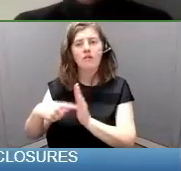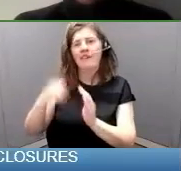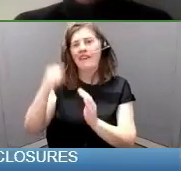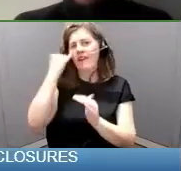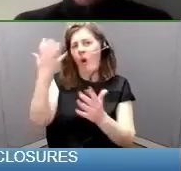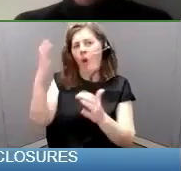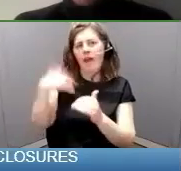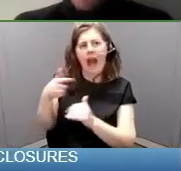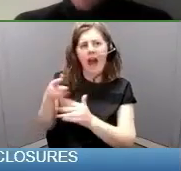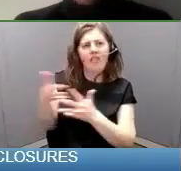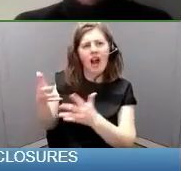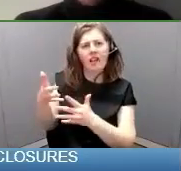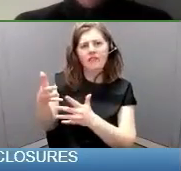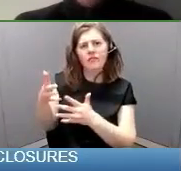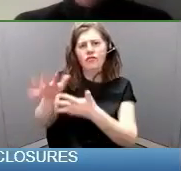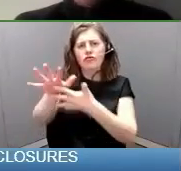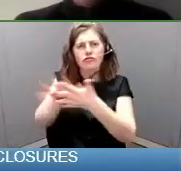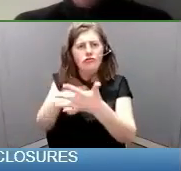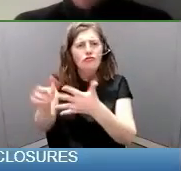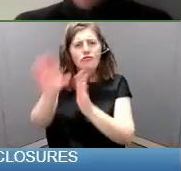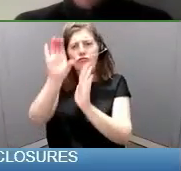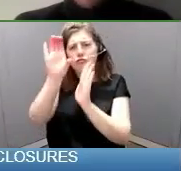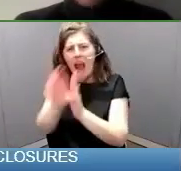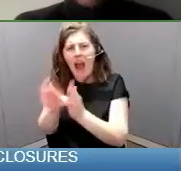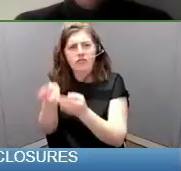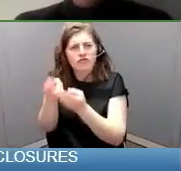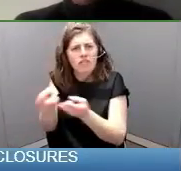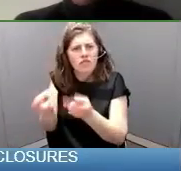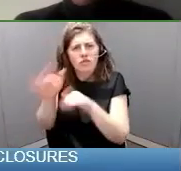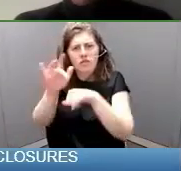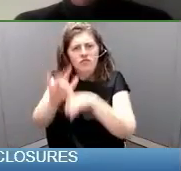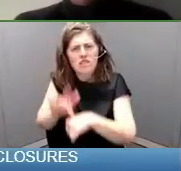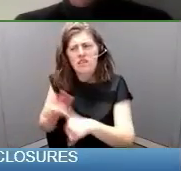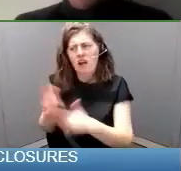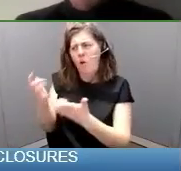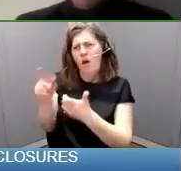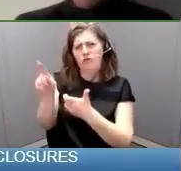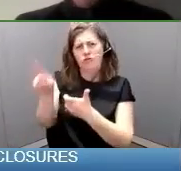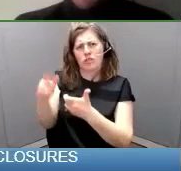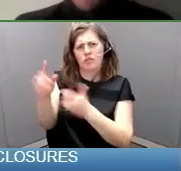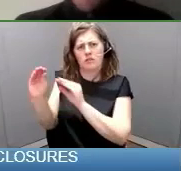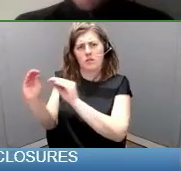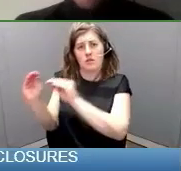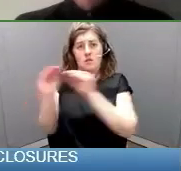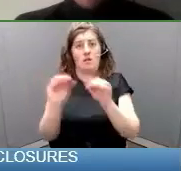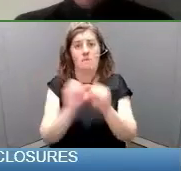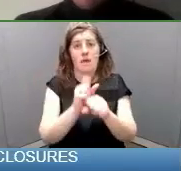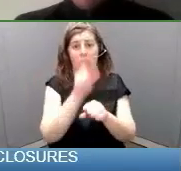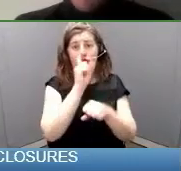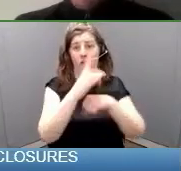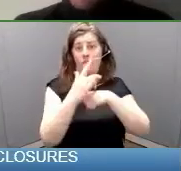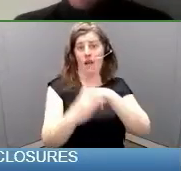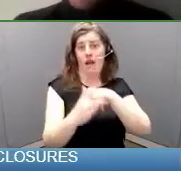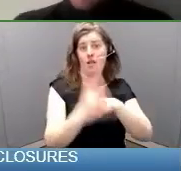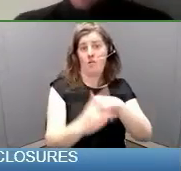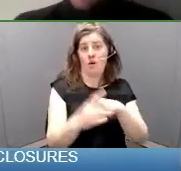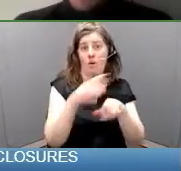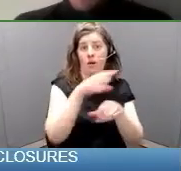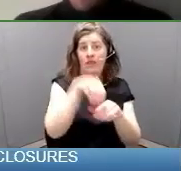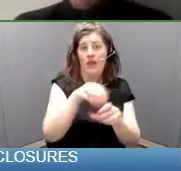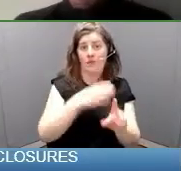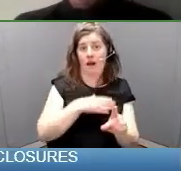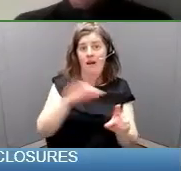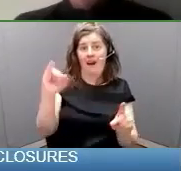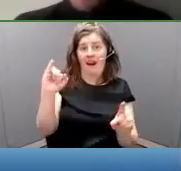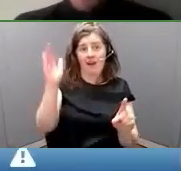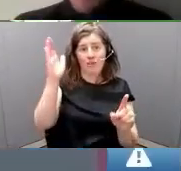have a bunch of graphs and resources that I want to just make sure are available in the iPresentation